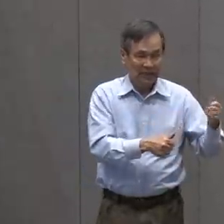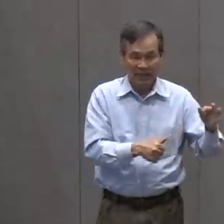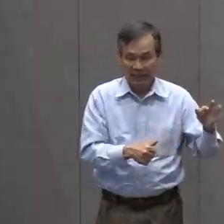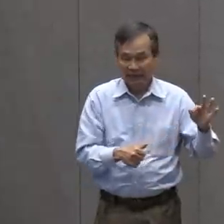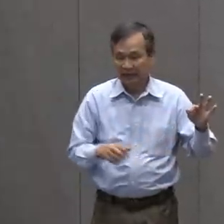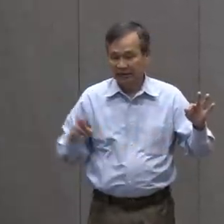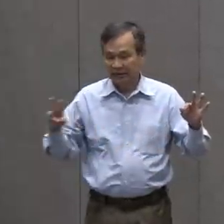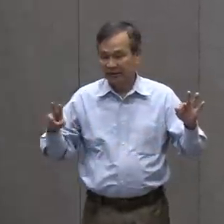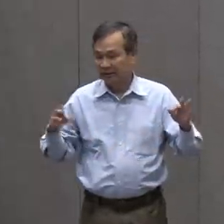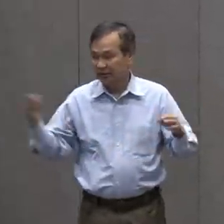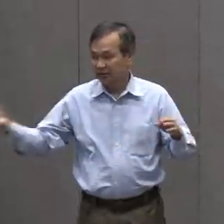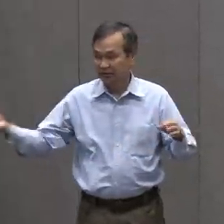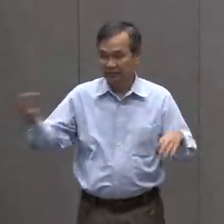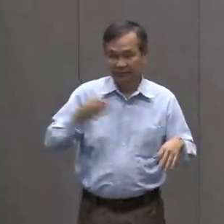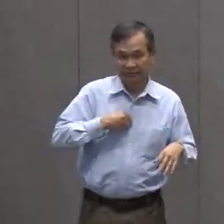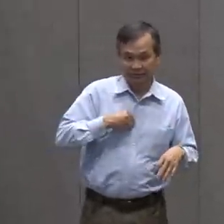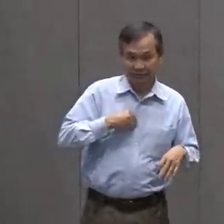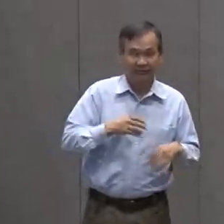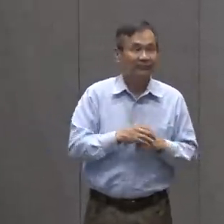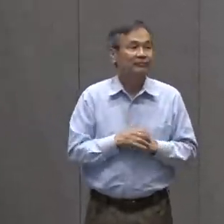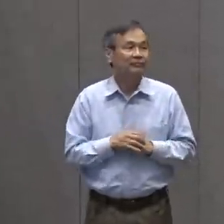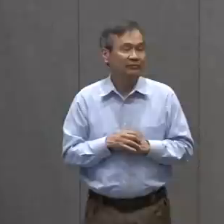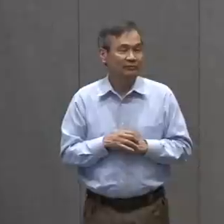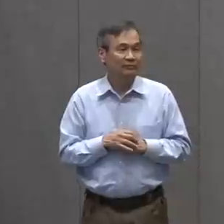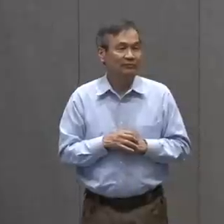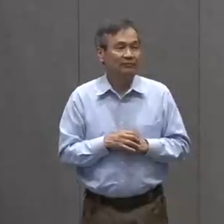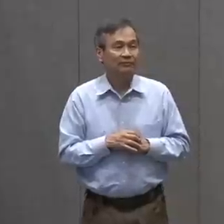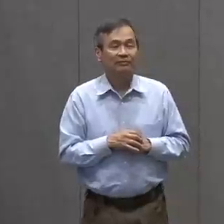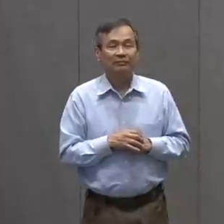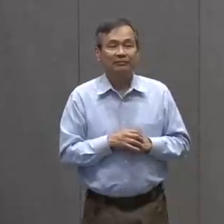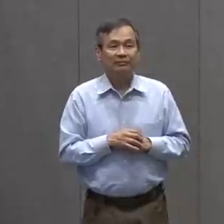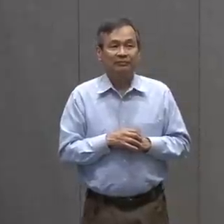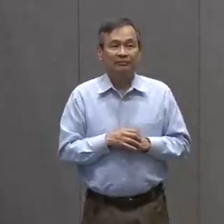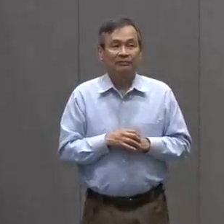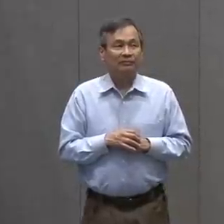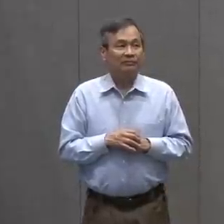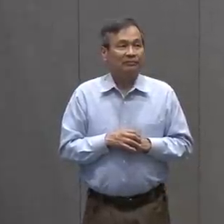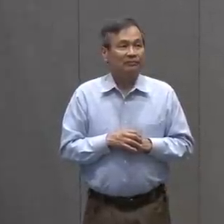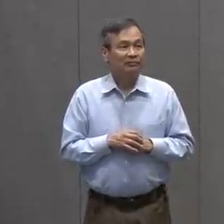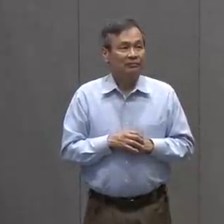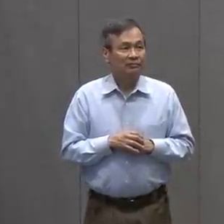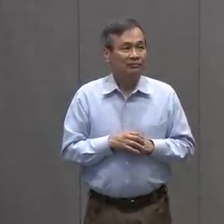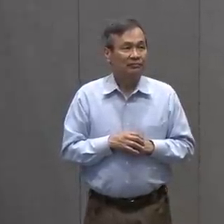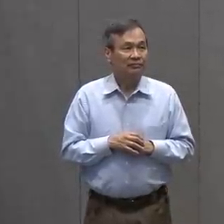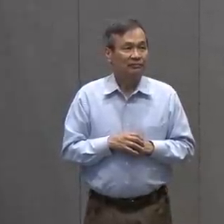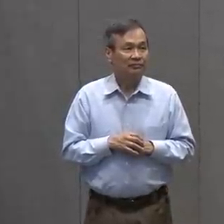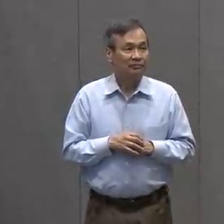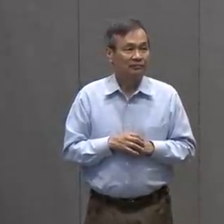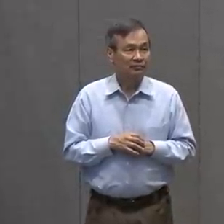So I would win that. Thank you. So our next set of cards.